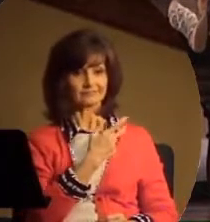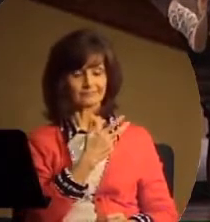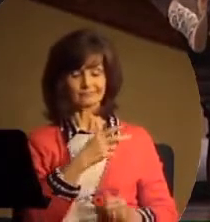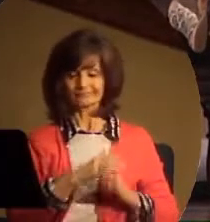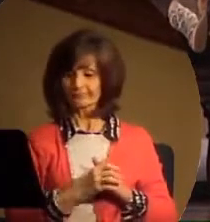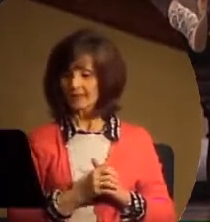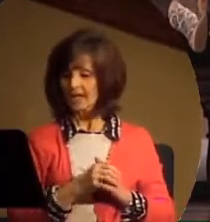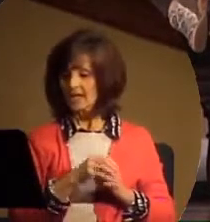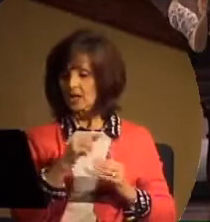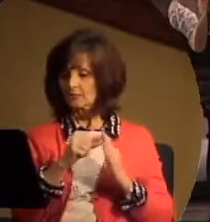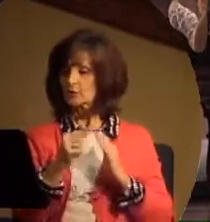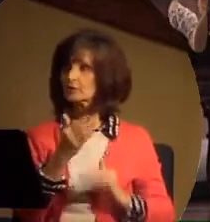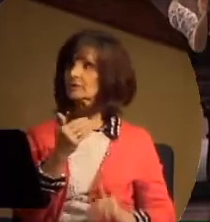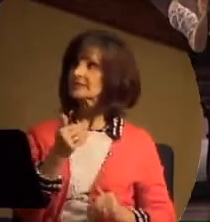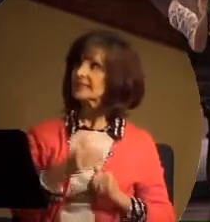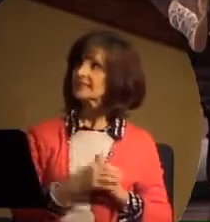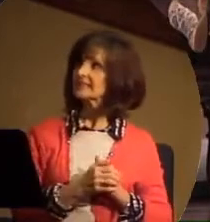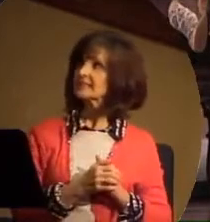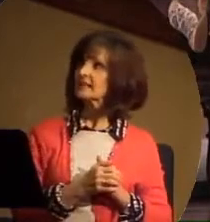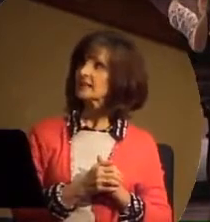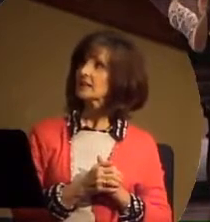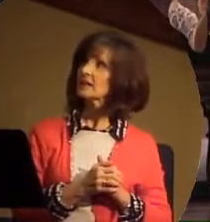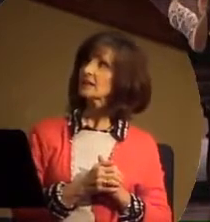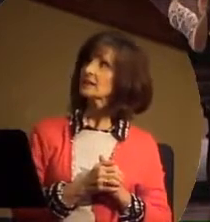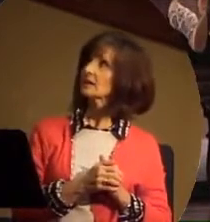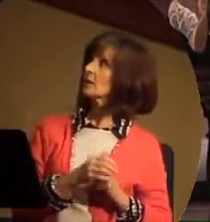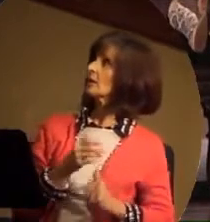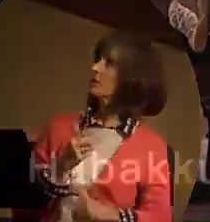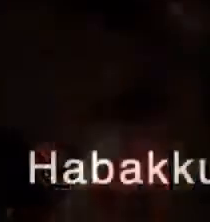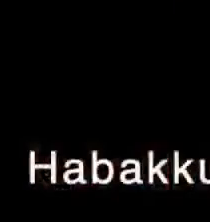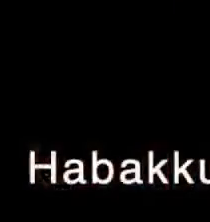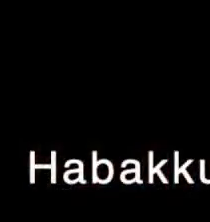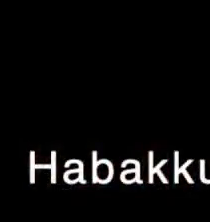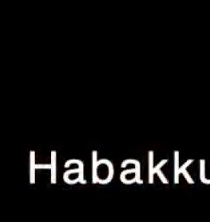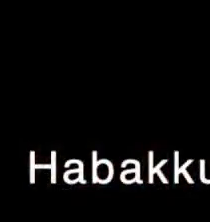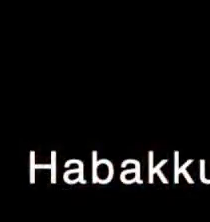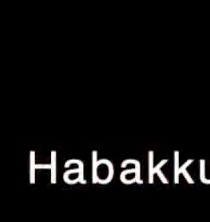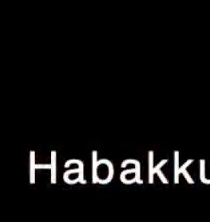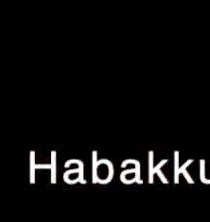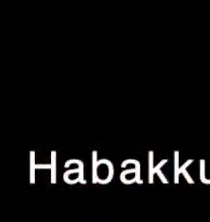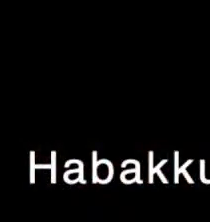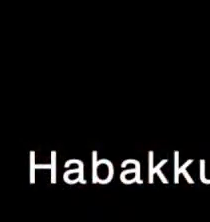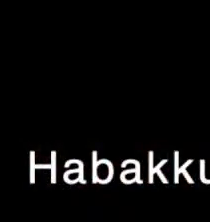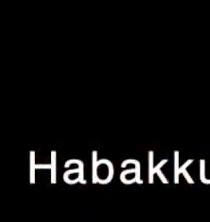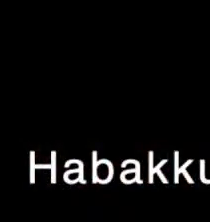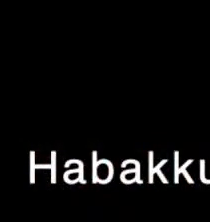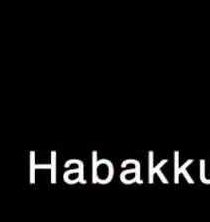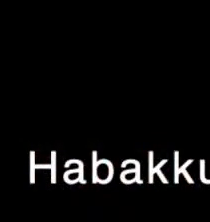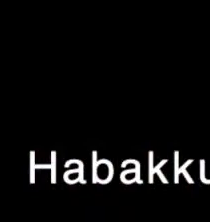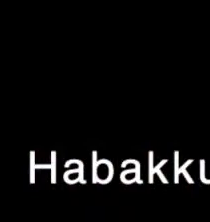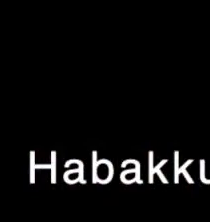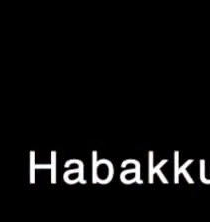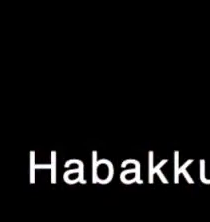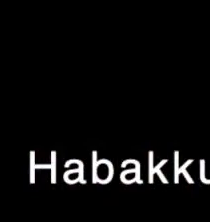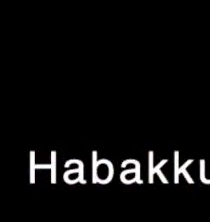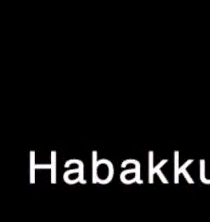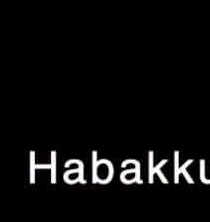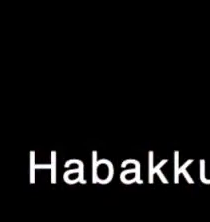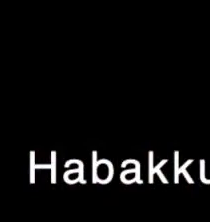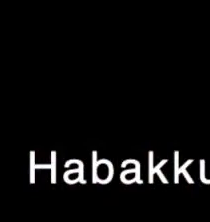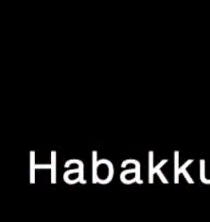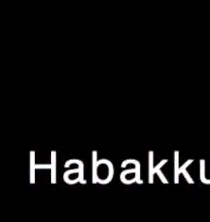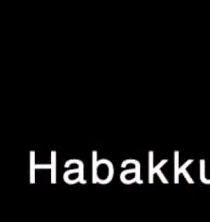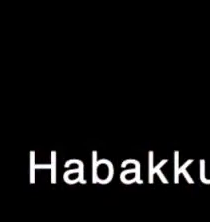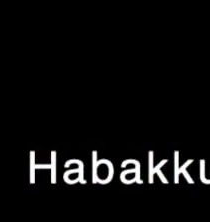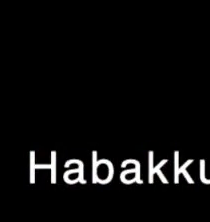part of the verse, and it says this. He said, "When the wicked devoureth the man that is more righteous than he." In other words, he's saying,